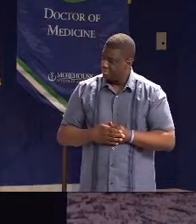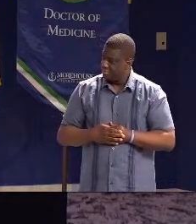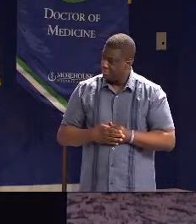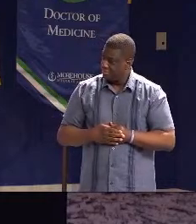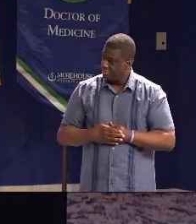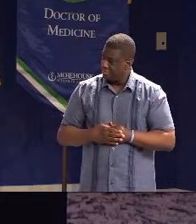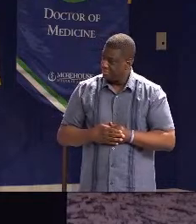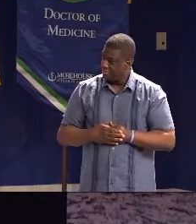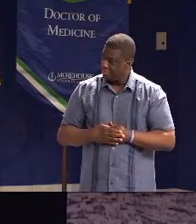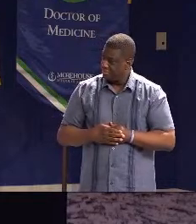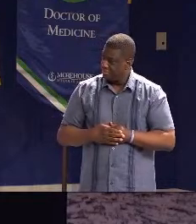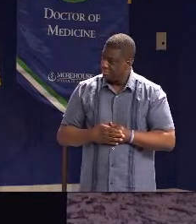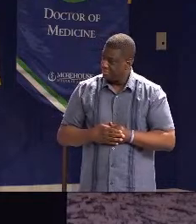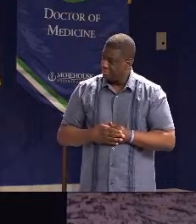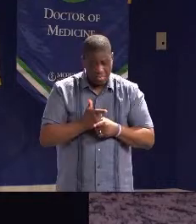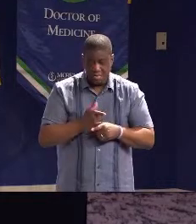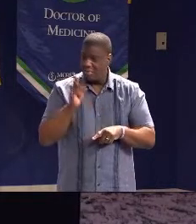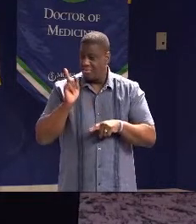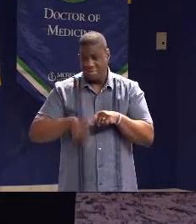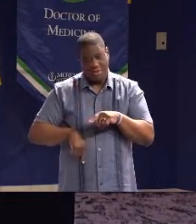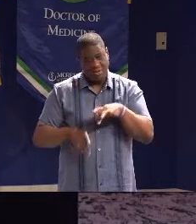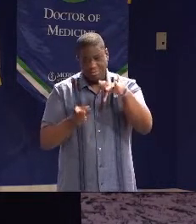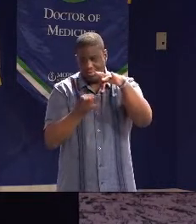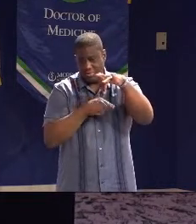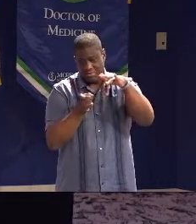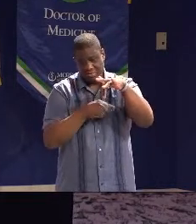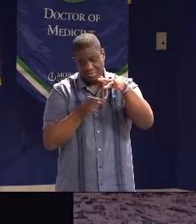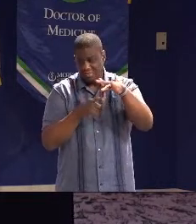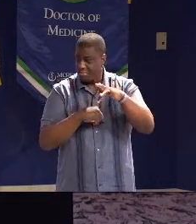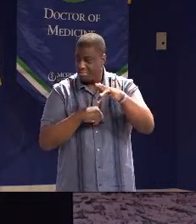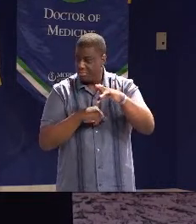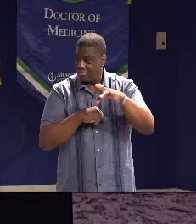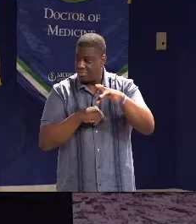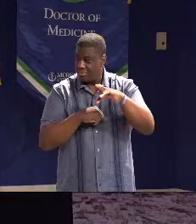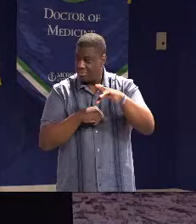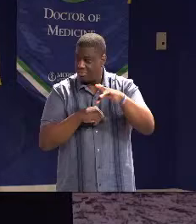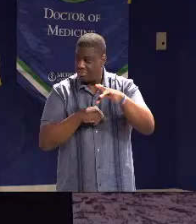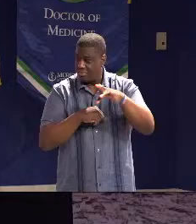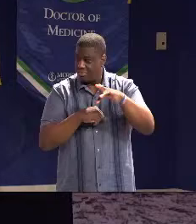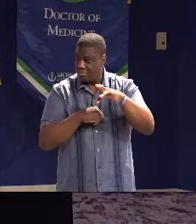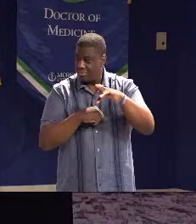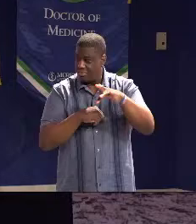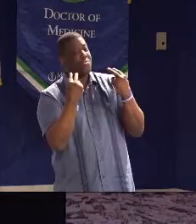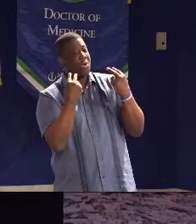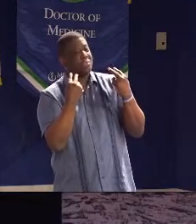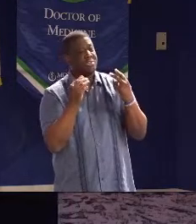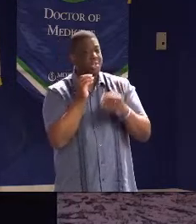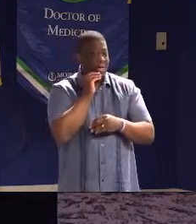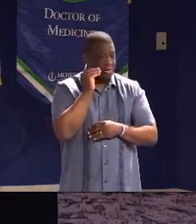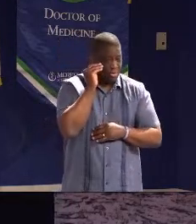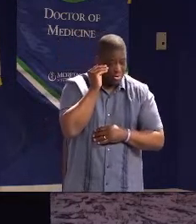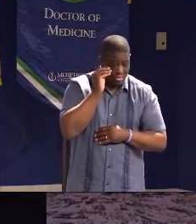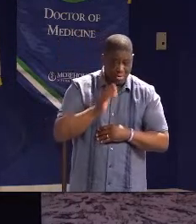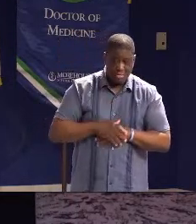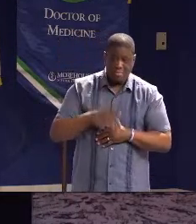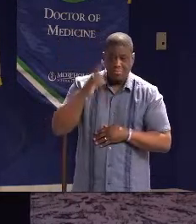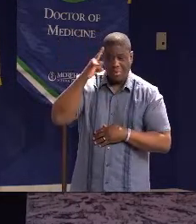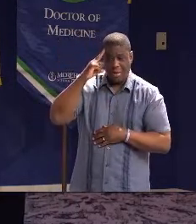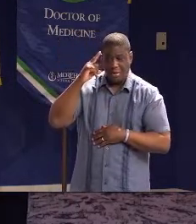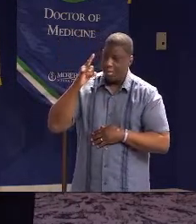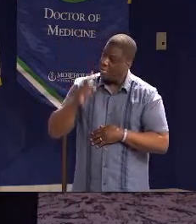brother who can't be here, is on call, but I know he's like watching. I want to thank my mentors, my letter writers,